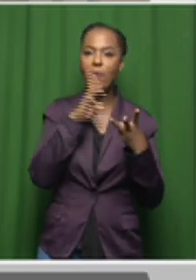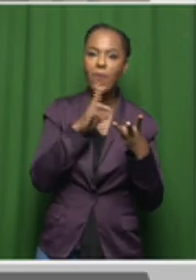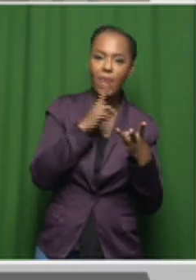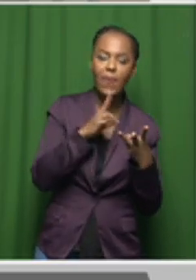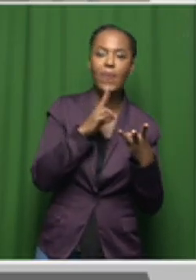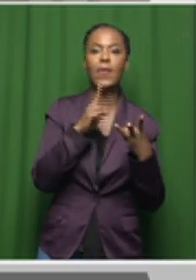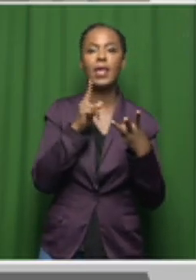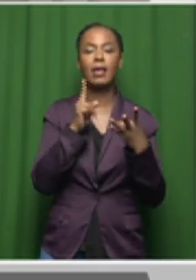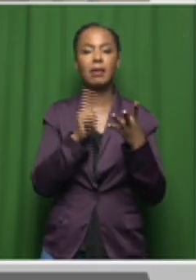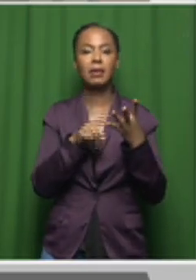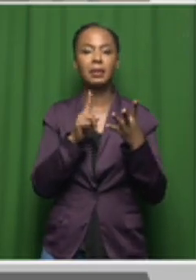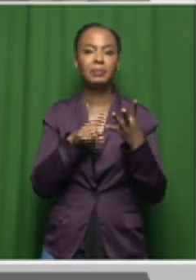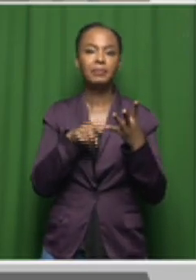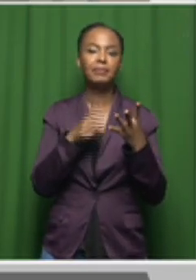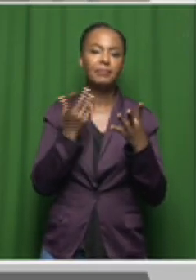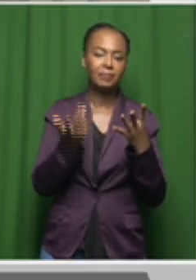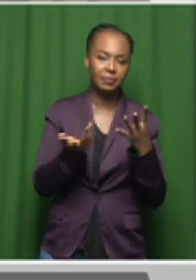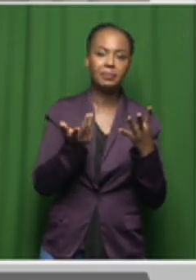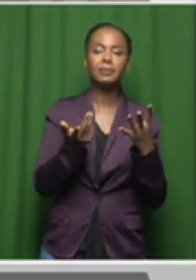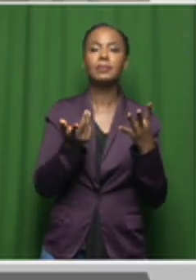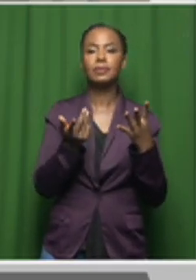the